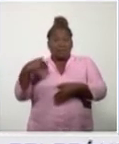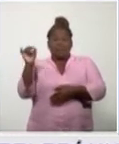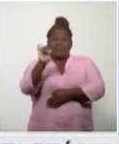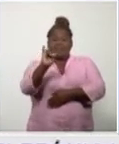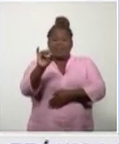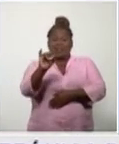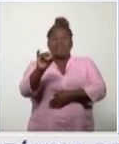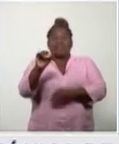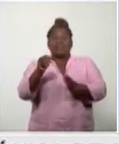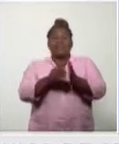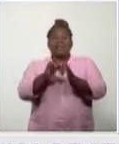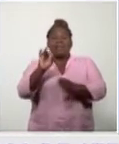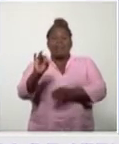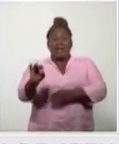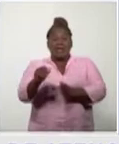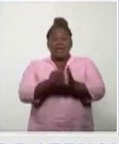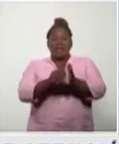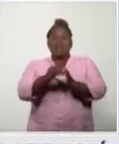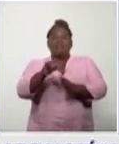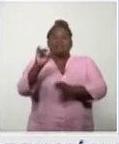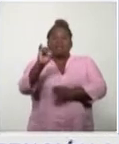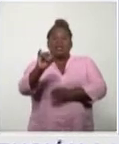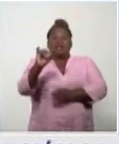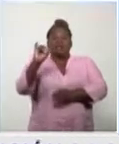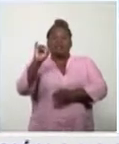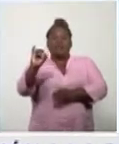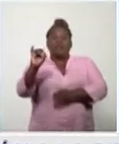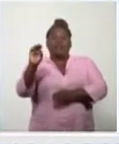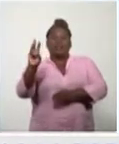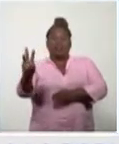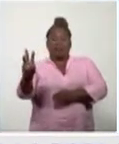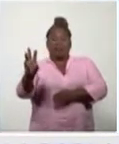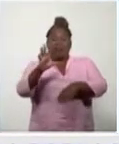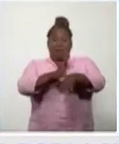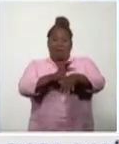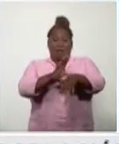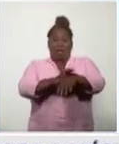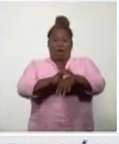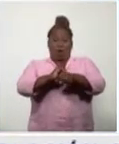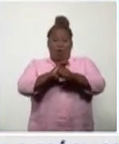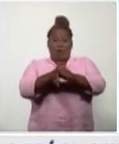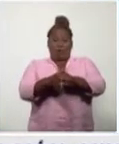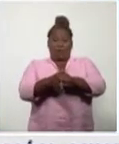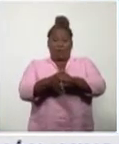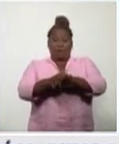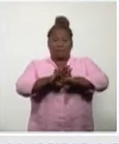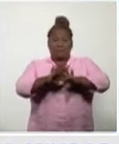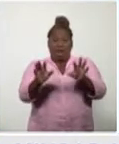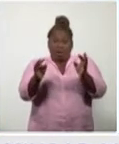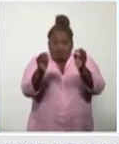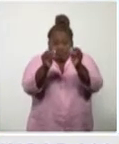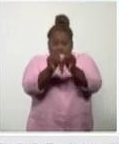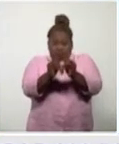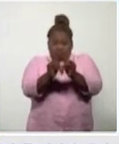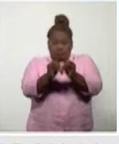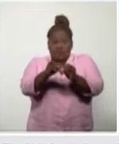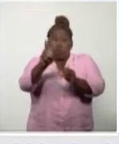67,663 cases yesterday, already accumulates